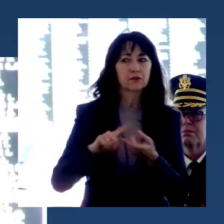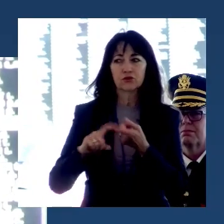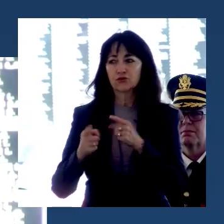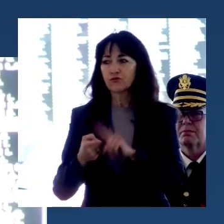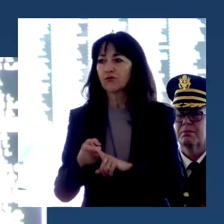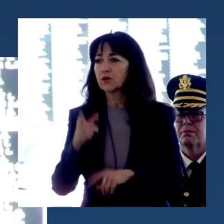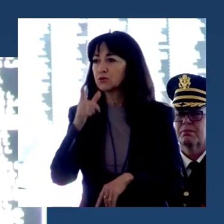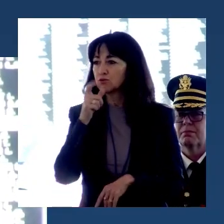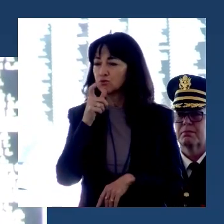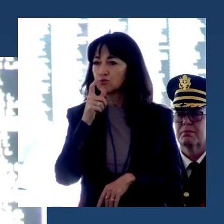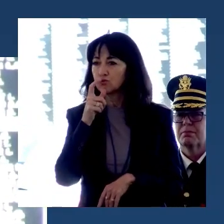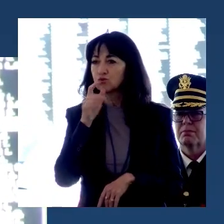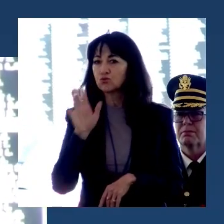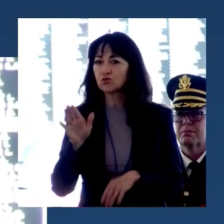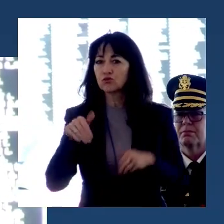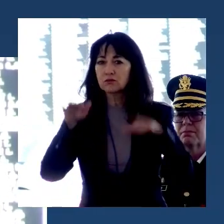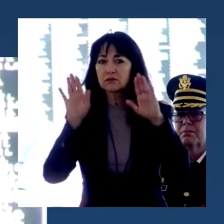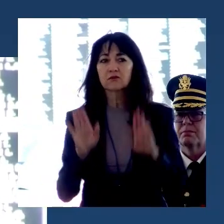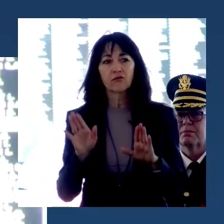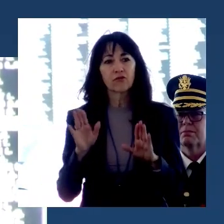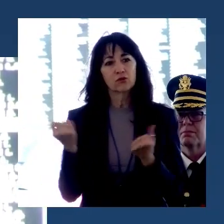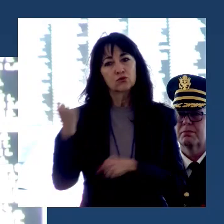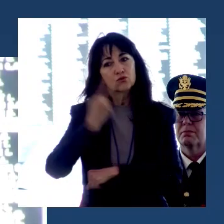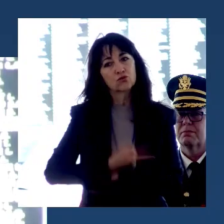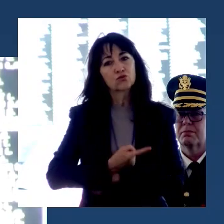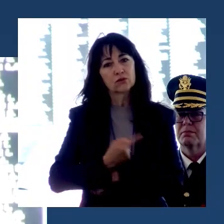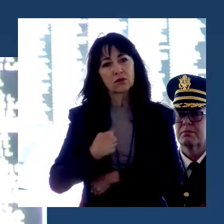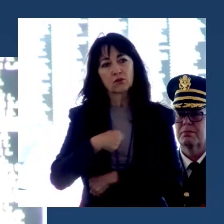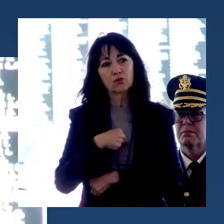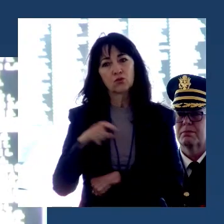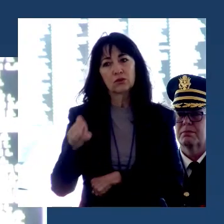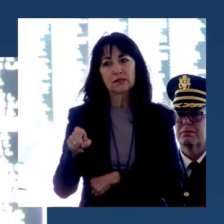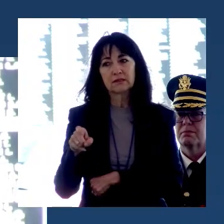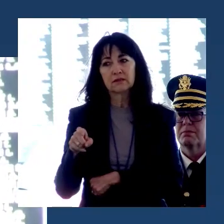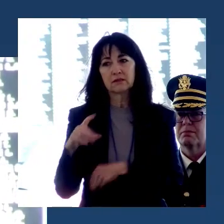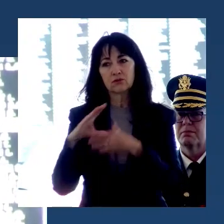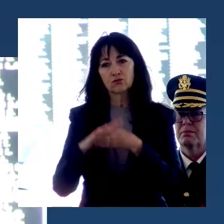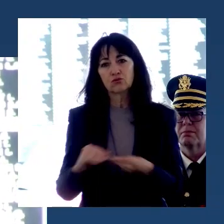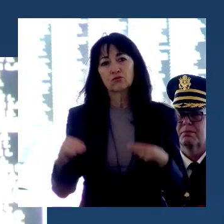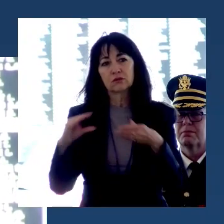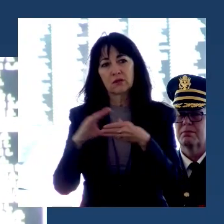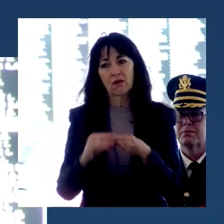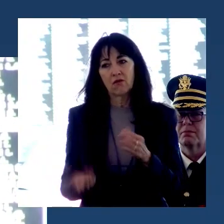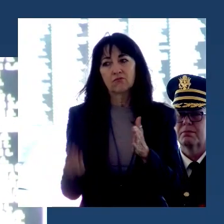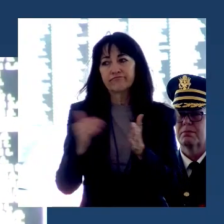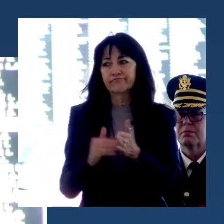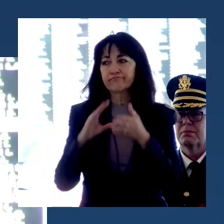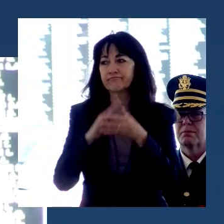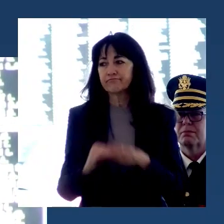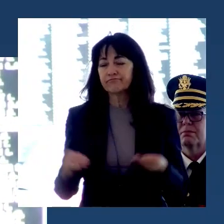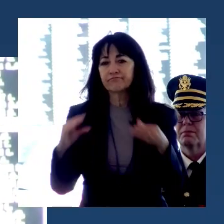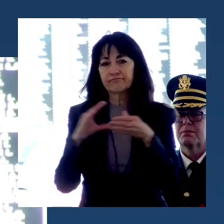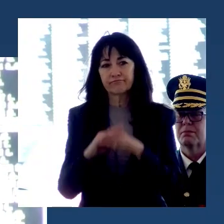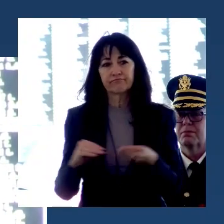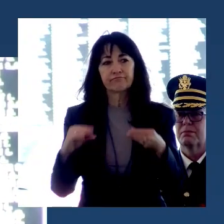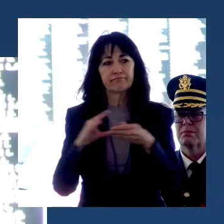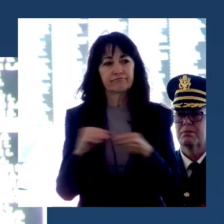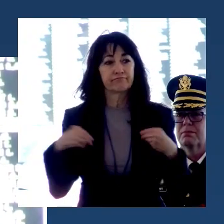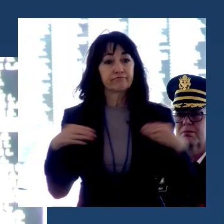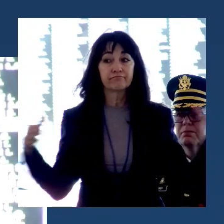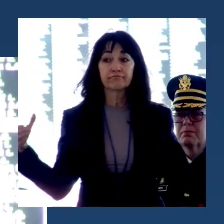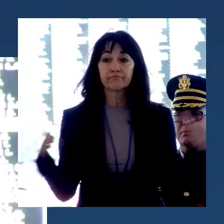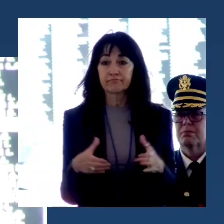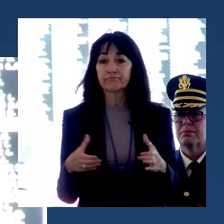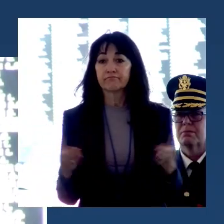ultimate sacrifice. And today we need to tell those stories and retell those stories as we gather here, not just a Memorial